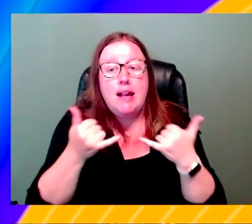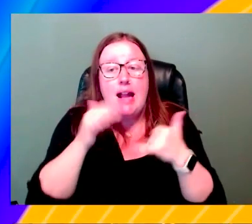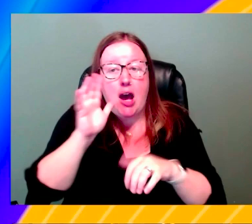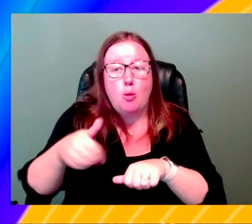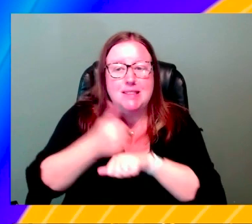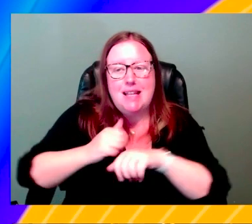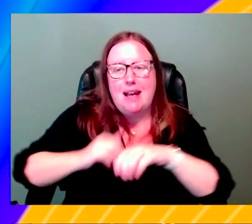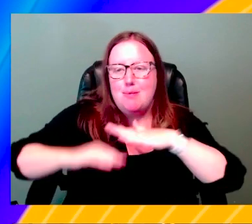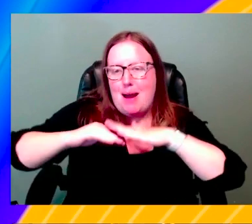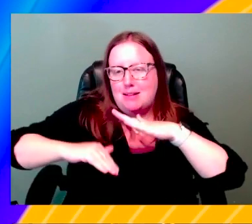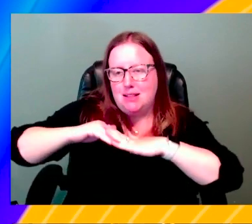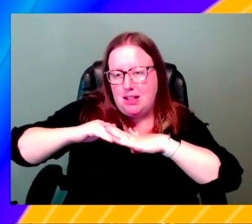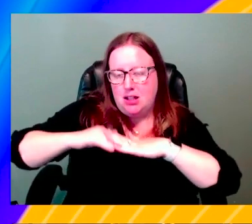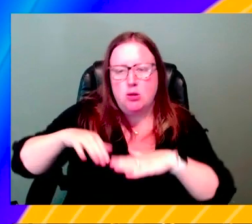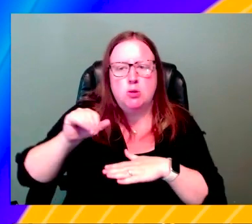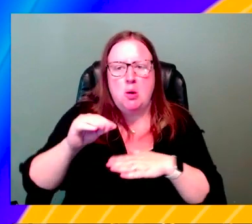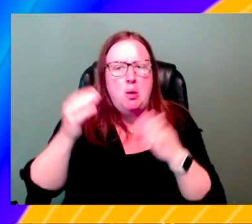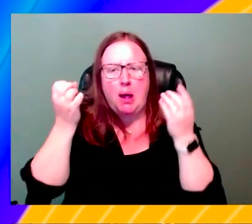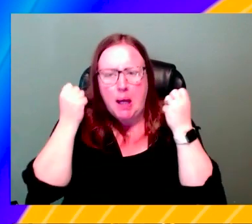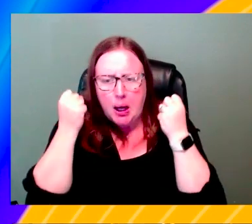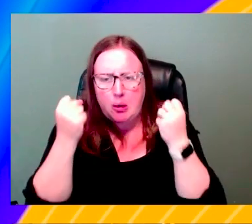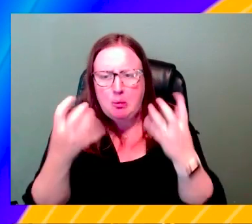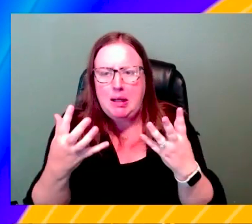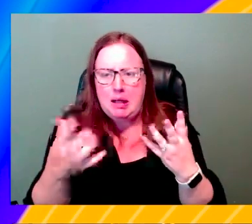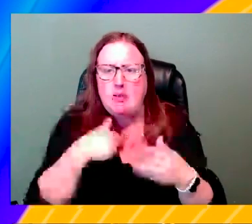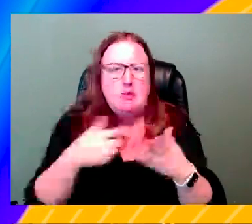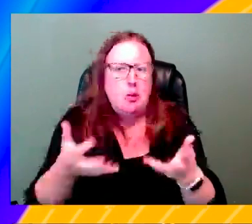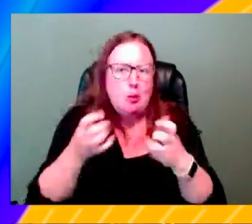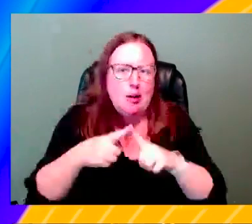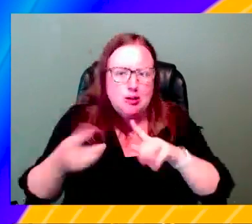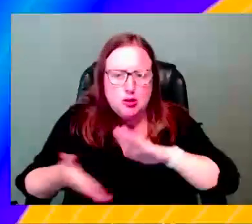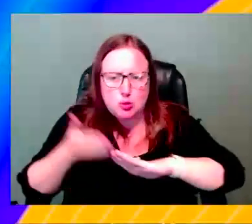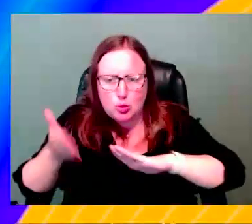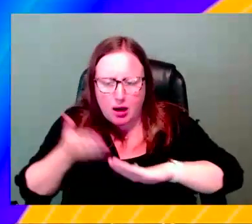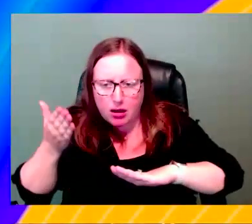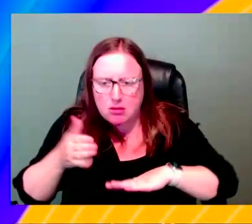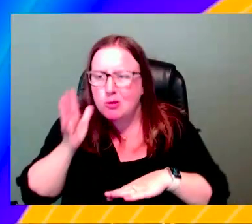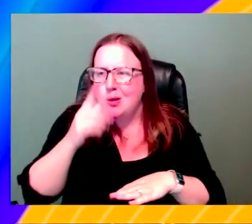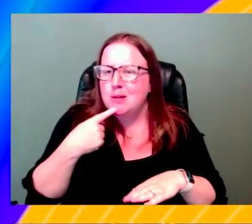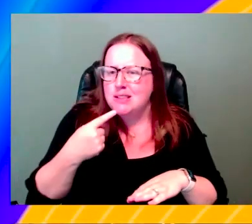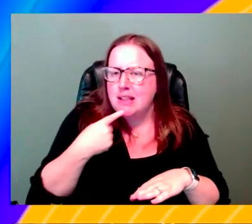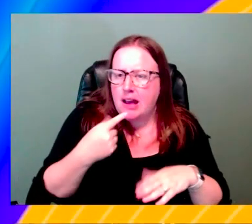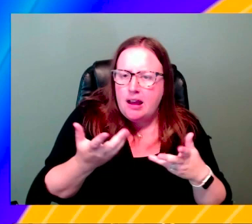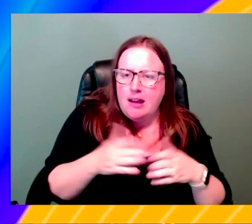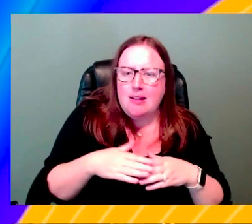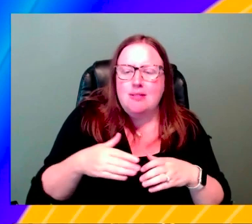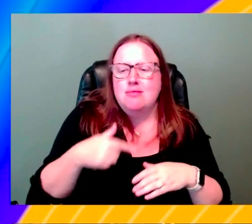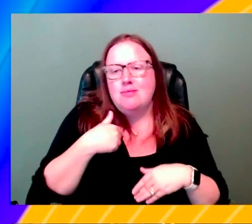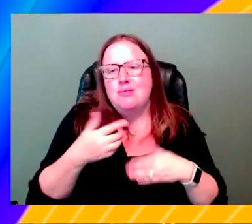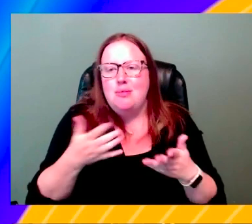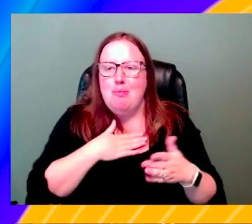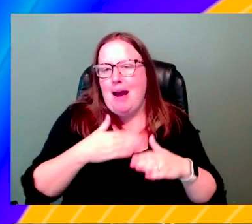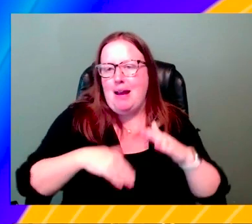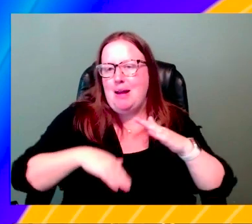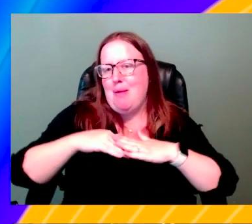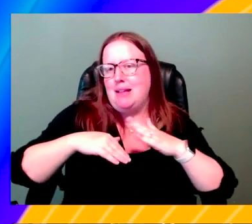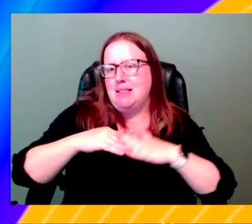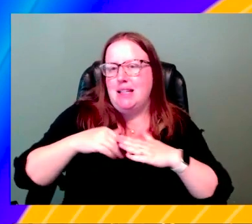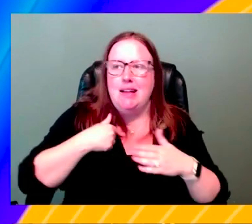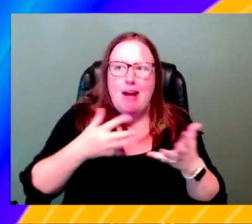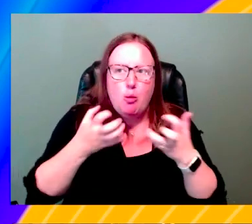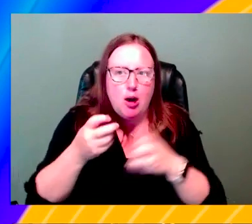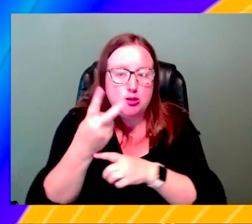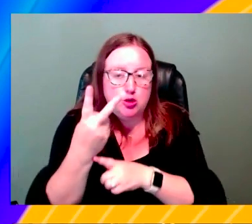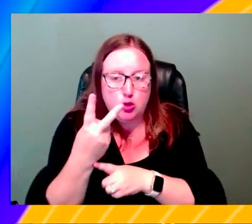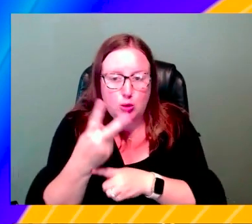right? Like how many of these things do we want to run, right? We're going to say I have a desired capacity of 2. We'll also set the